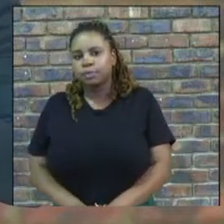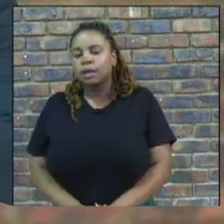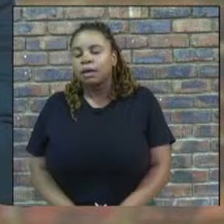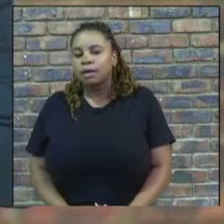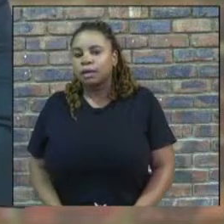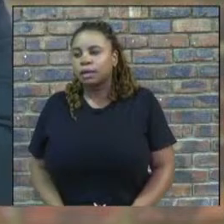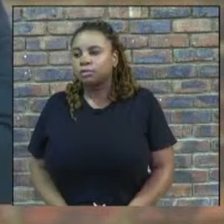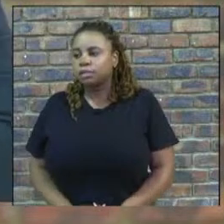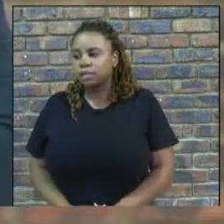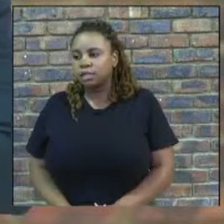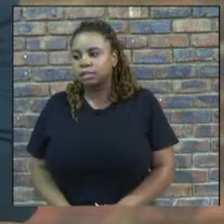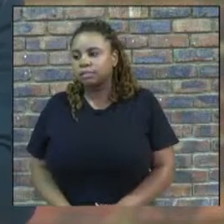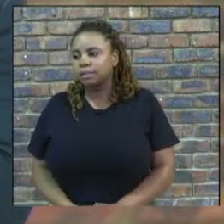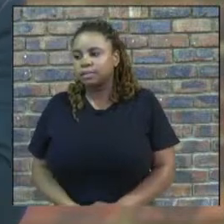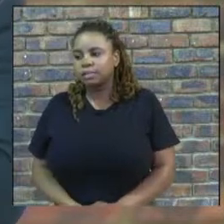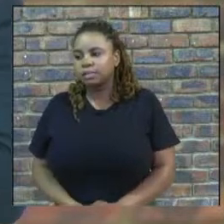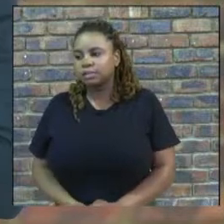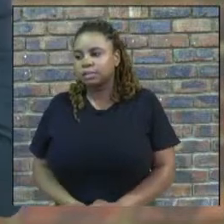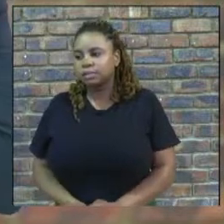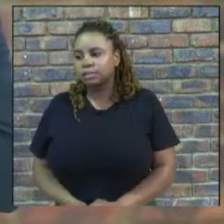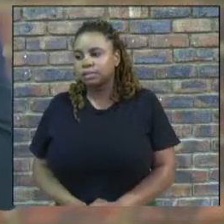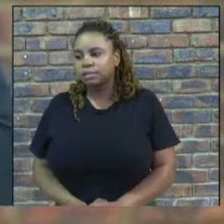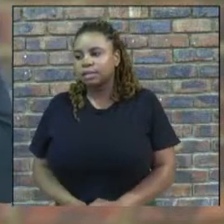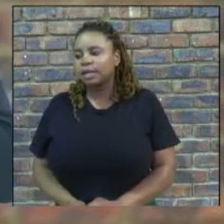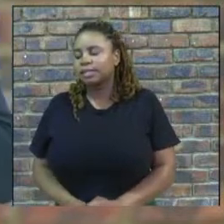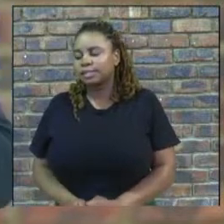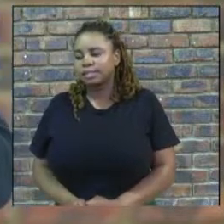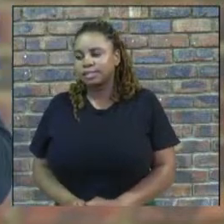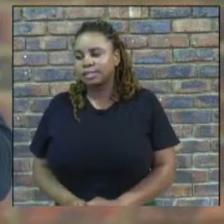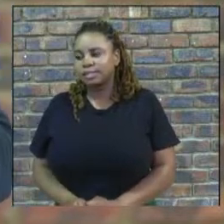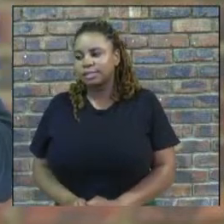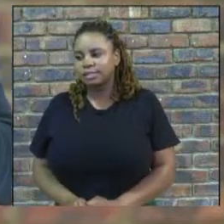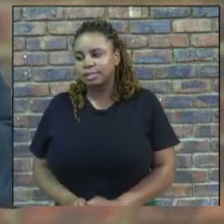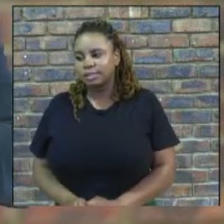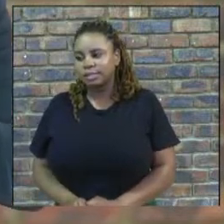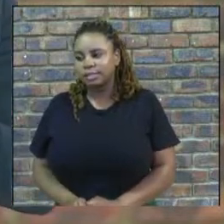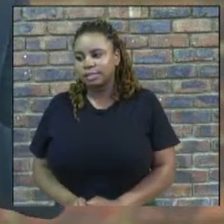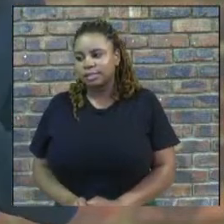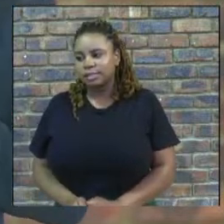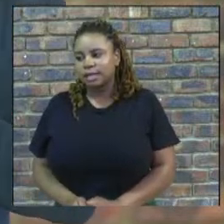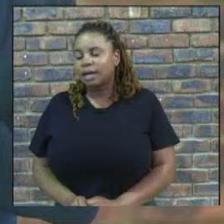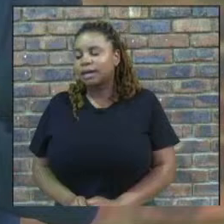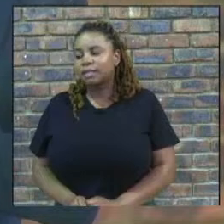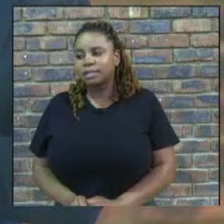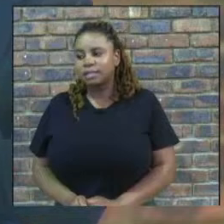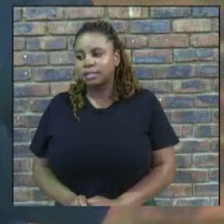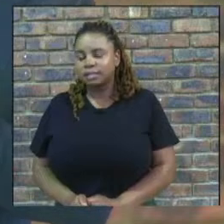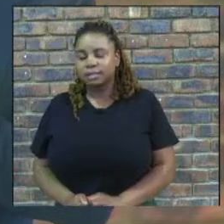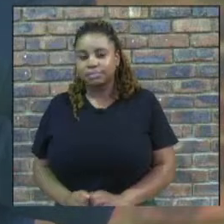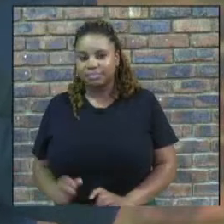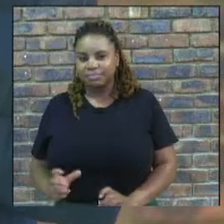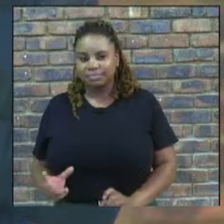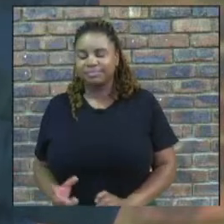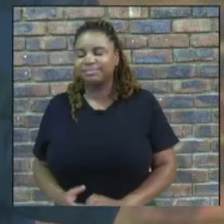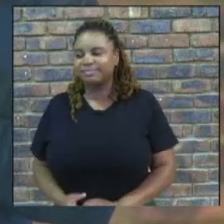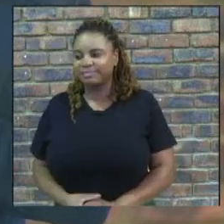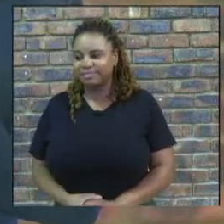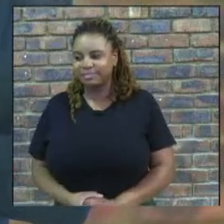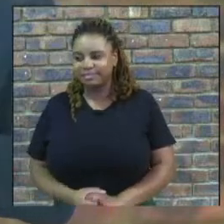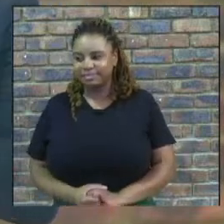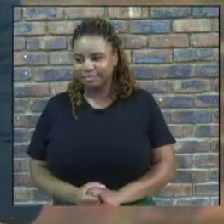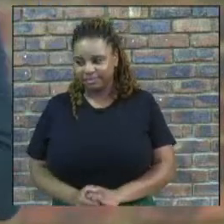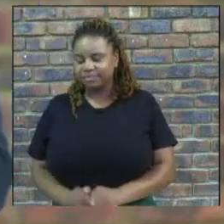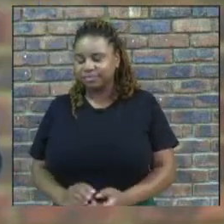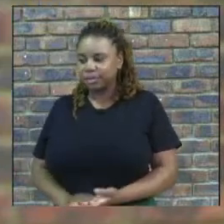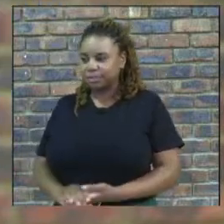and look at Dubai today as an example. So we must always maximize our natural resources, especially with